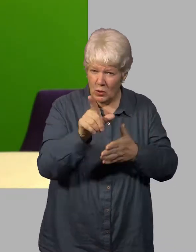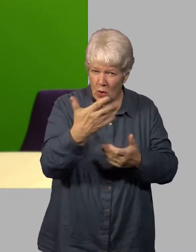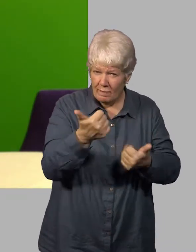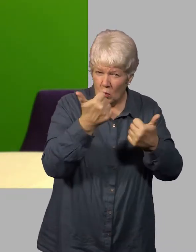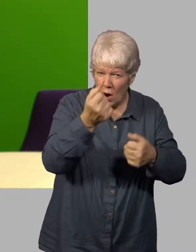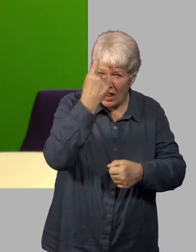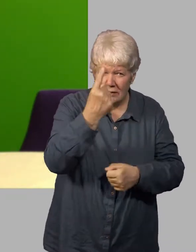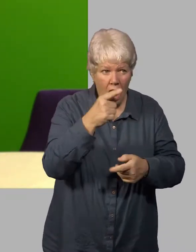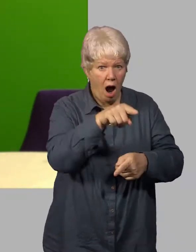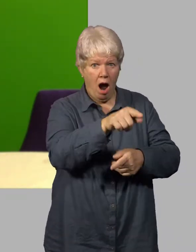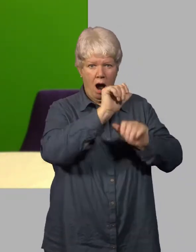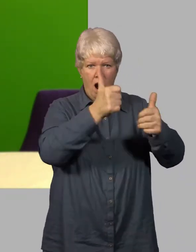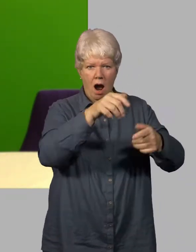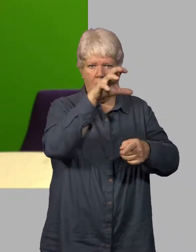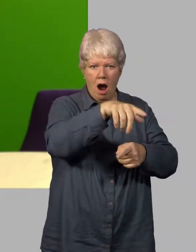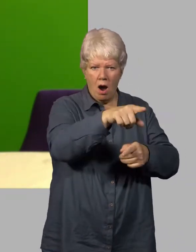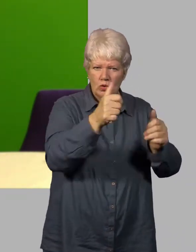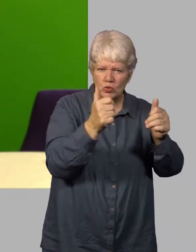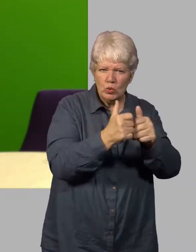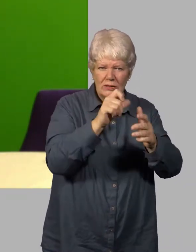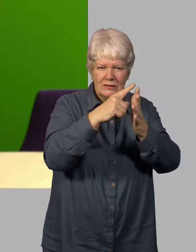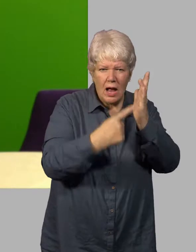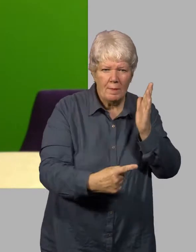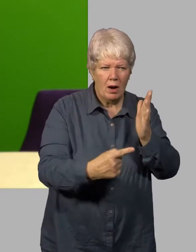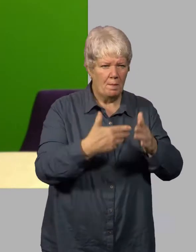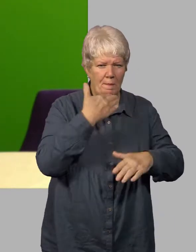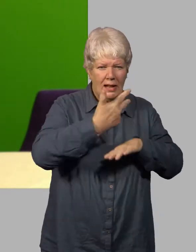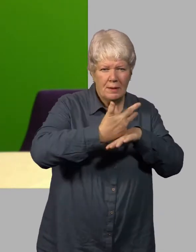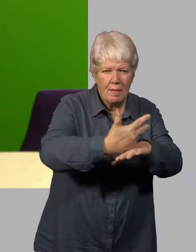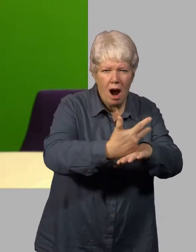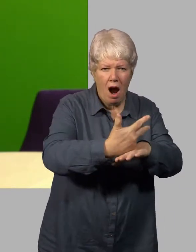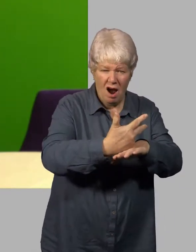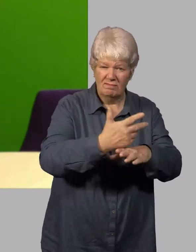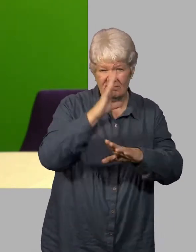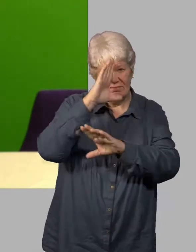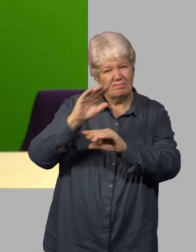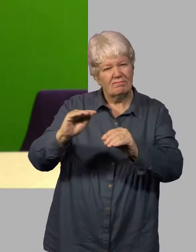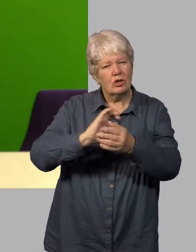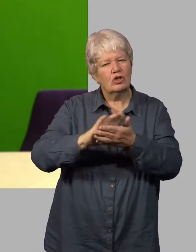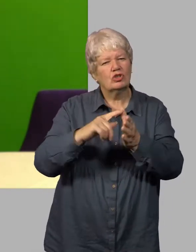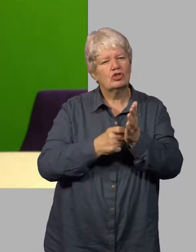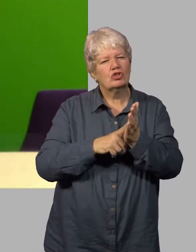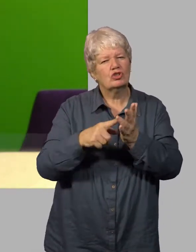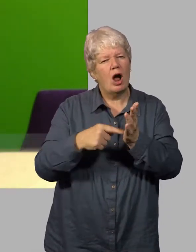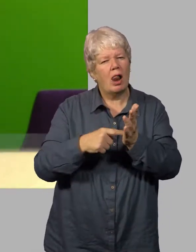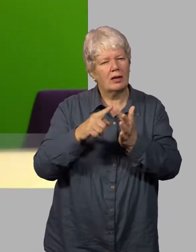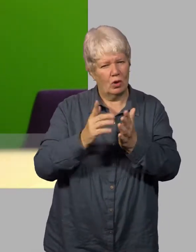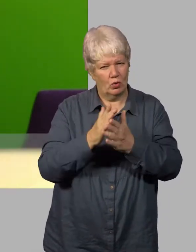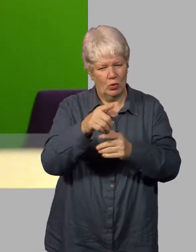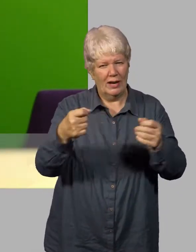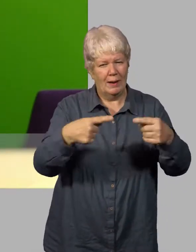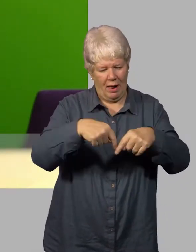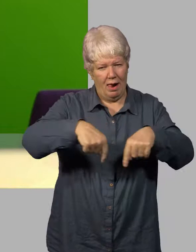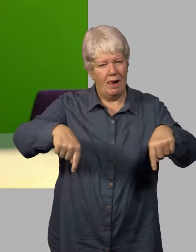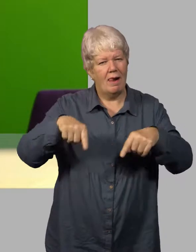boxes. So if you have any recommendations of venues that are disability friendly and have plenty of accessible parking, then please let Charlotte know